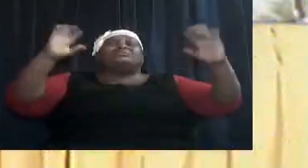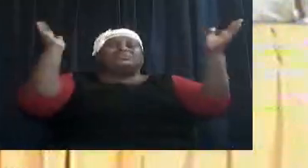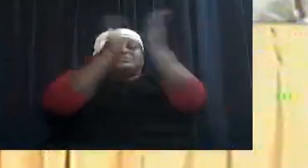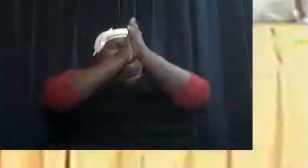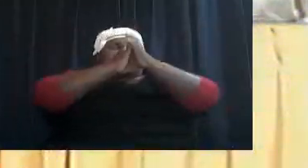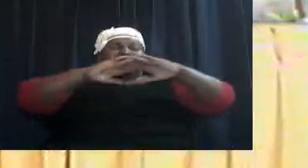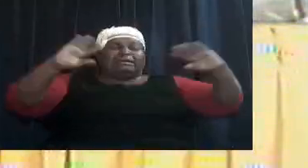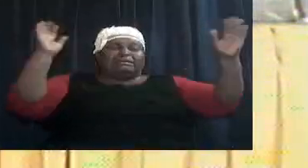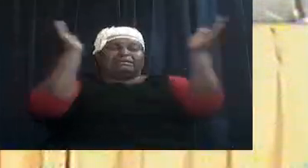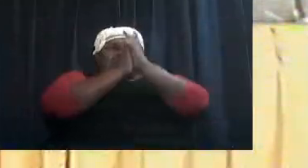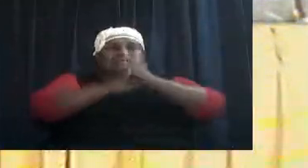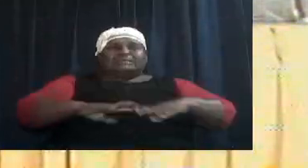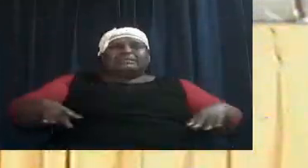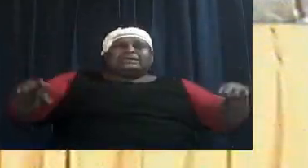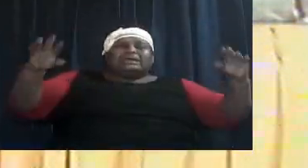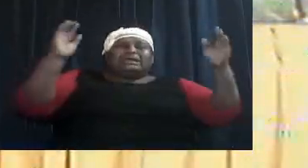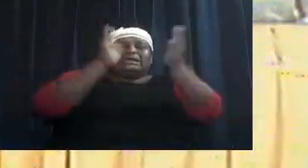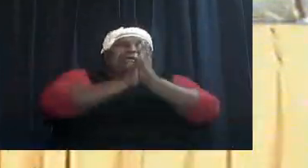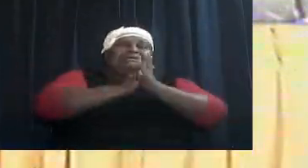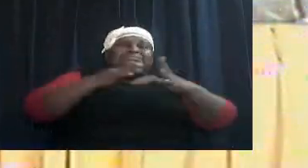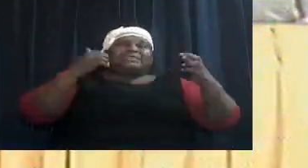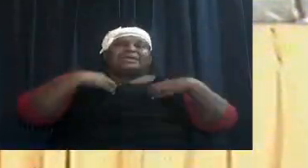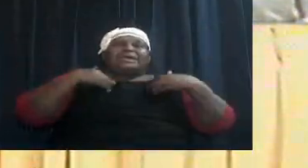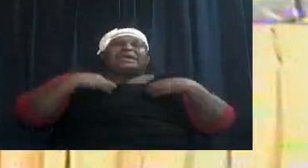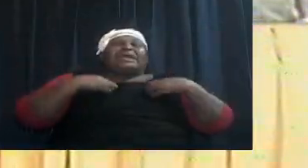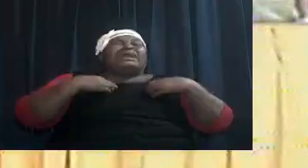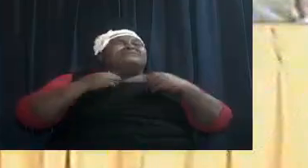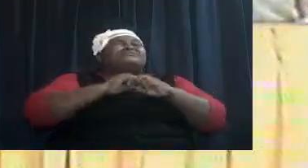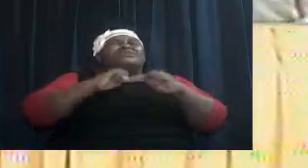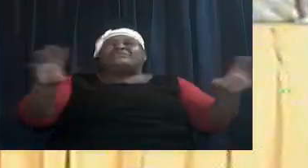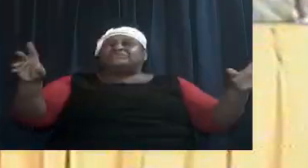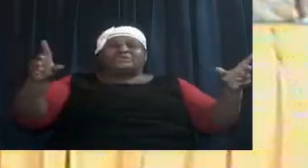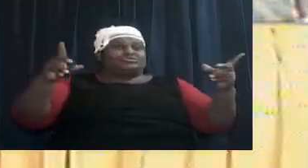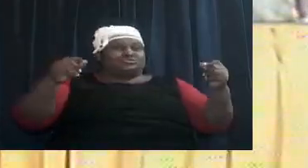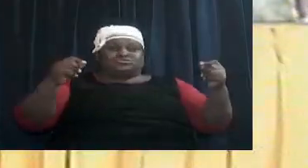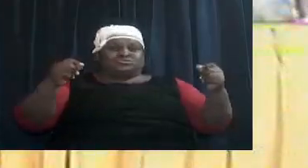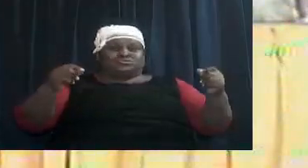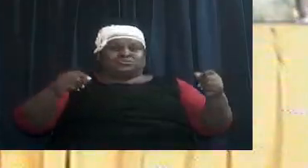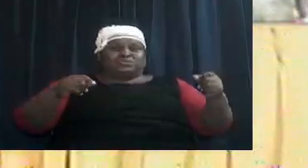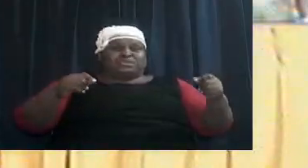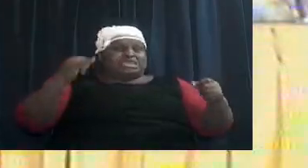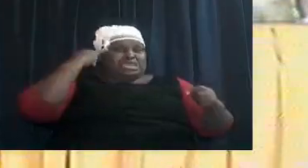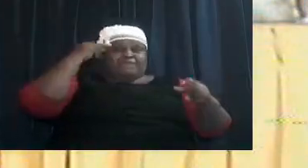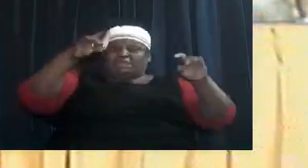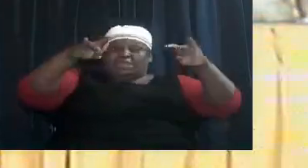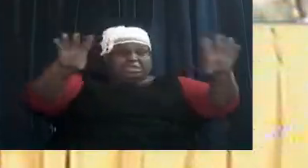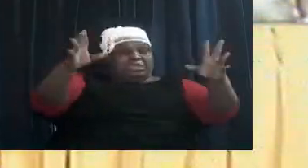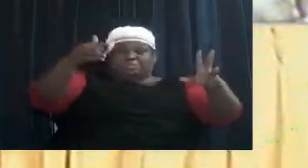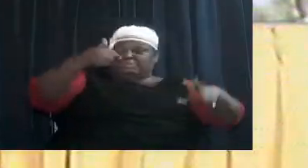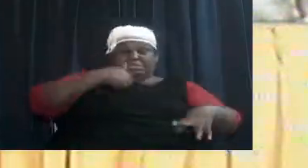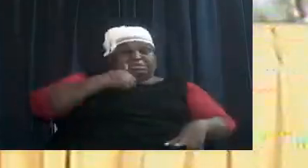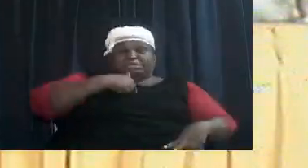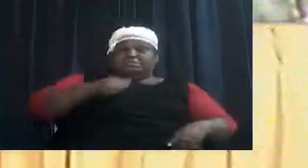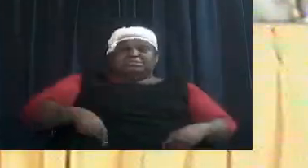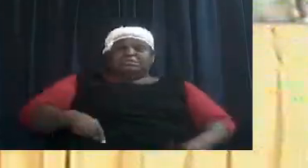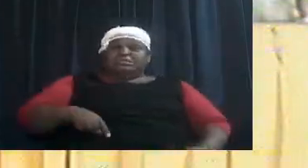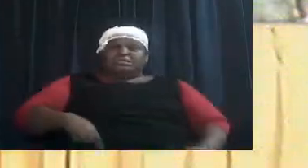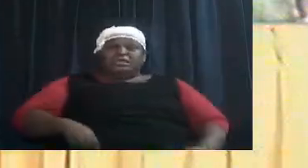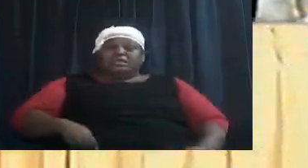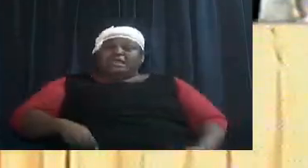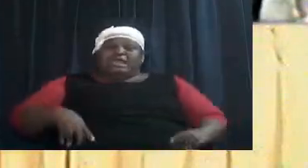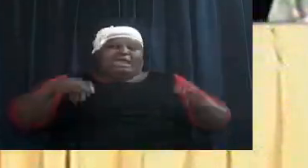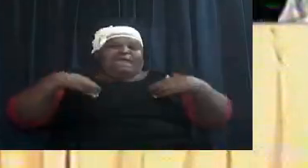You don't have nothing to do with you sitting beside me. You don't have nothing to do with you hearing me. Yes, me know you hear